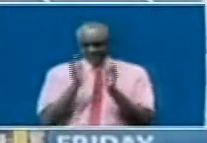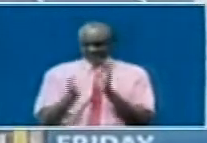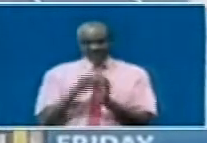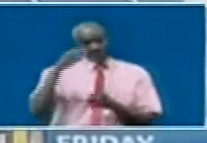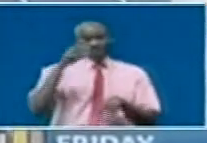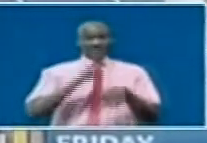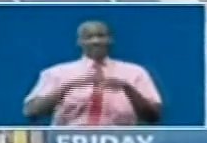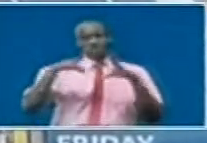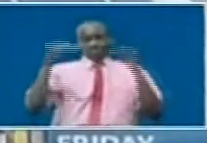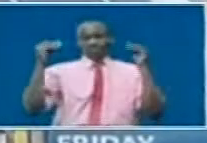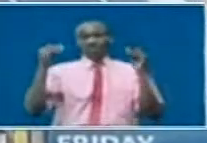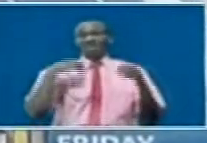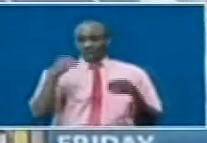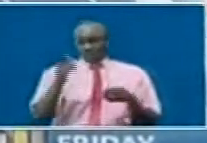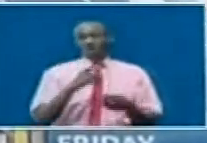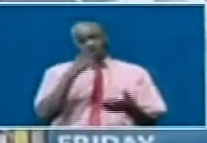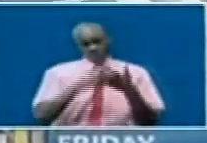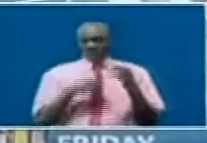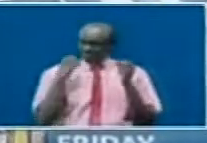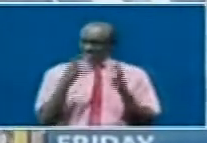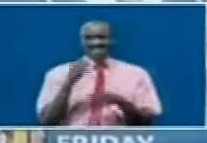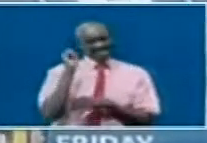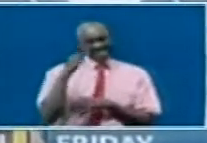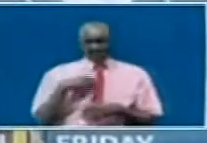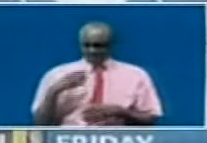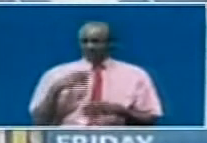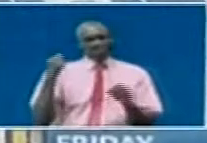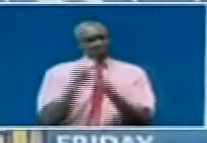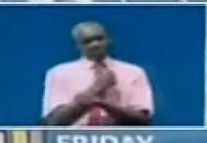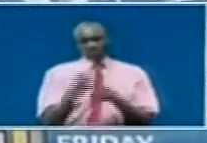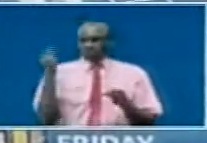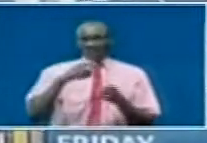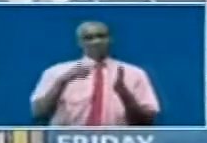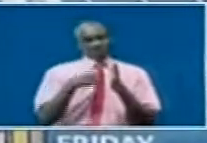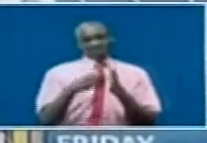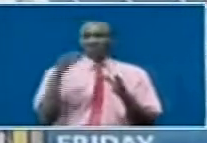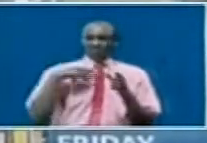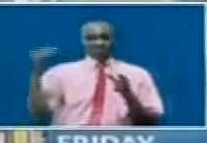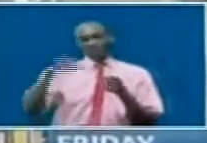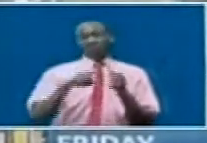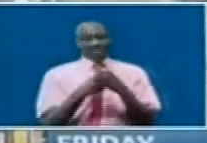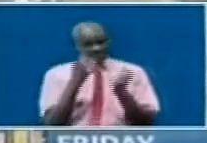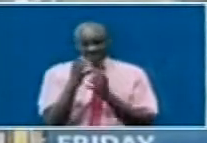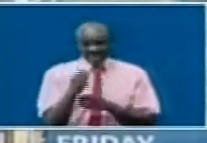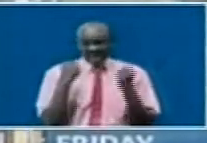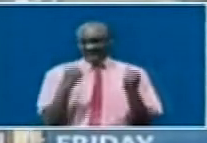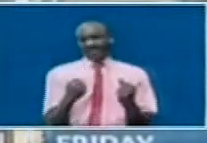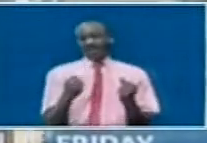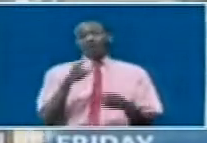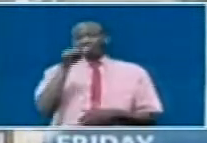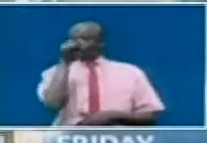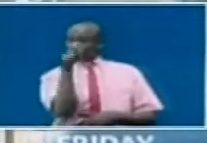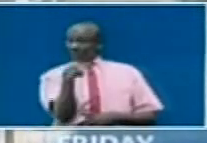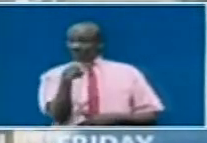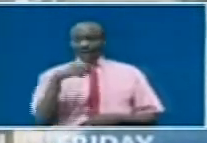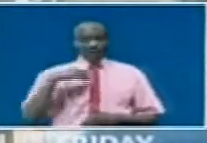during droughts increase the cost of power, making Kenya an unreliable destination for investors. It is through this unreliability and